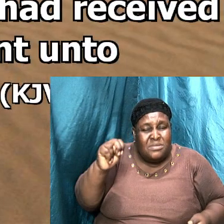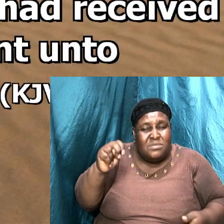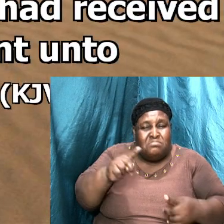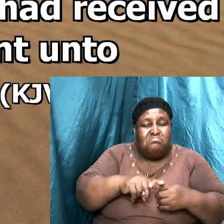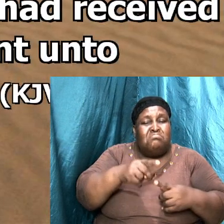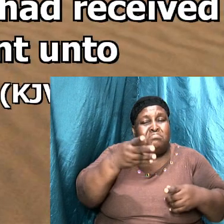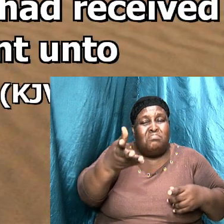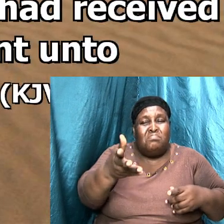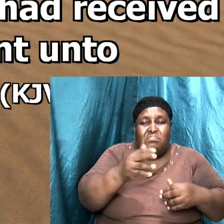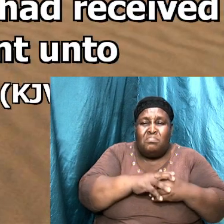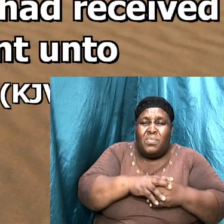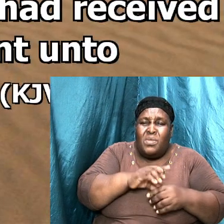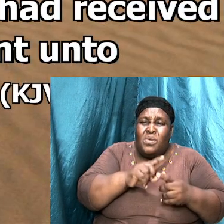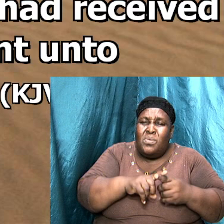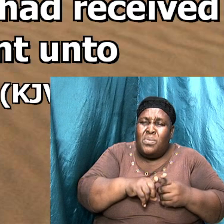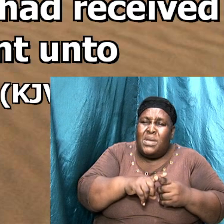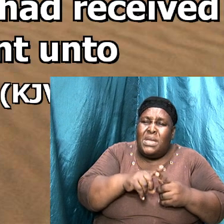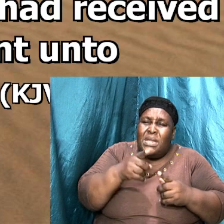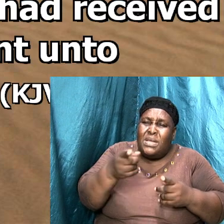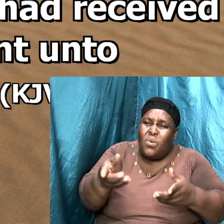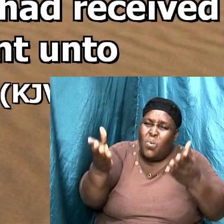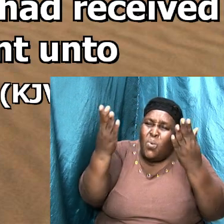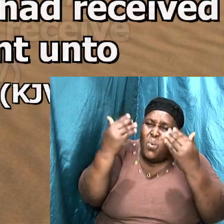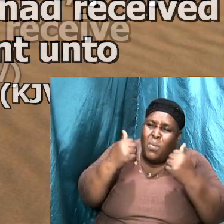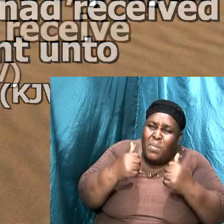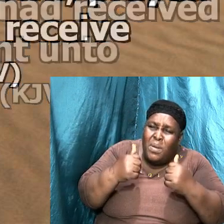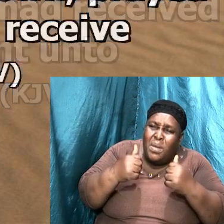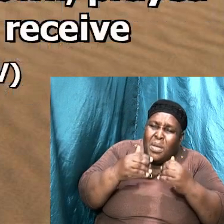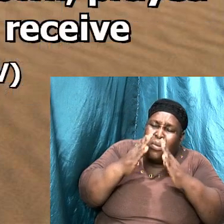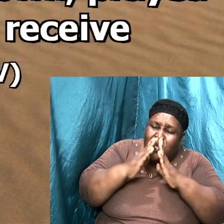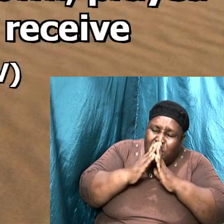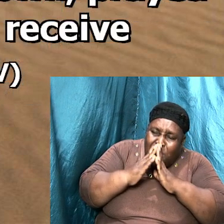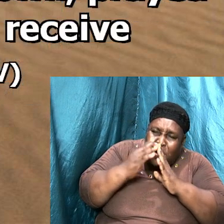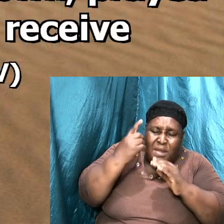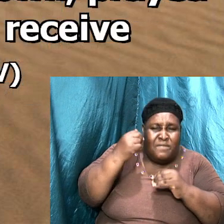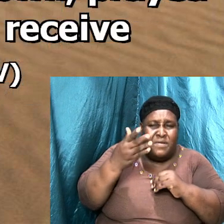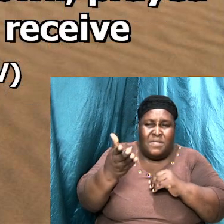whom when they were came down prayed for them